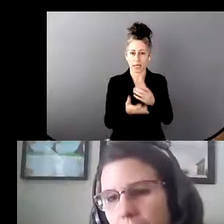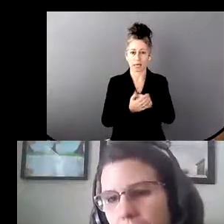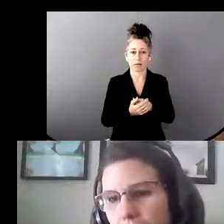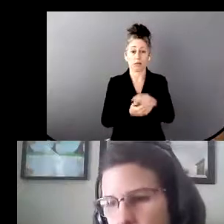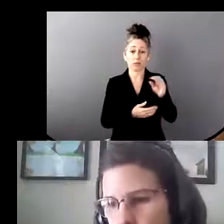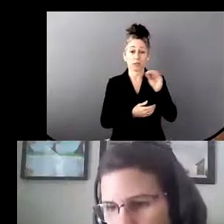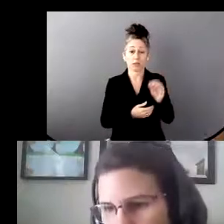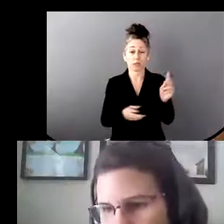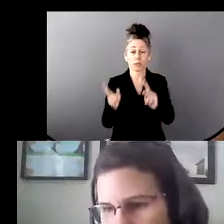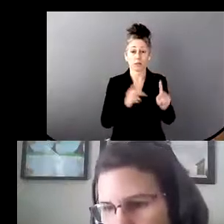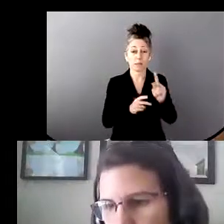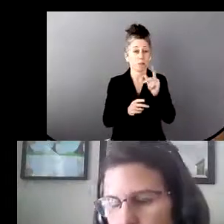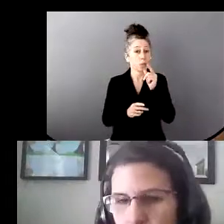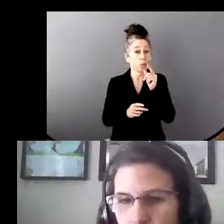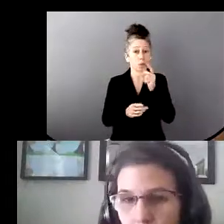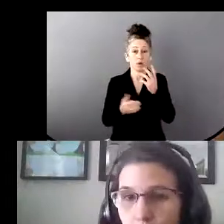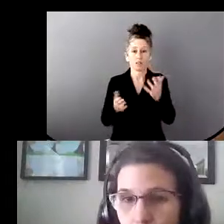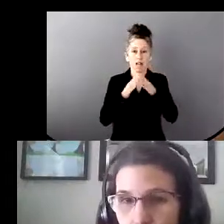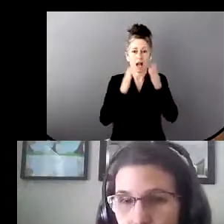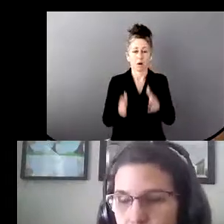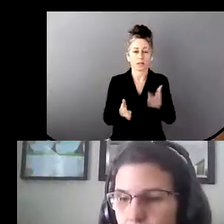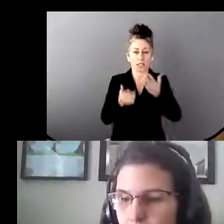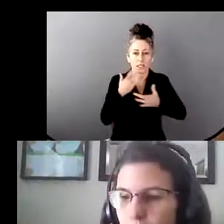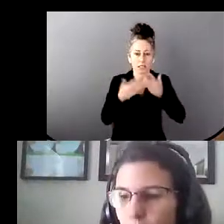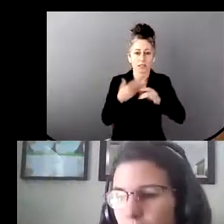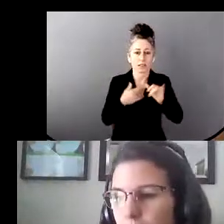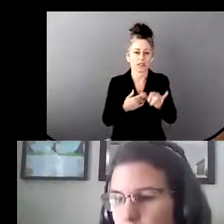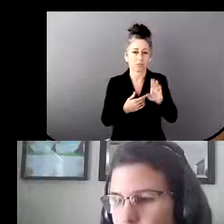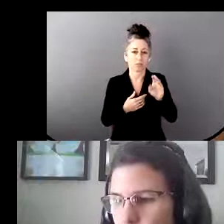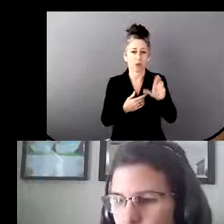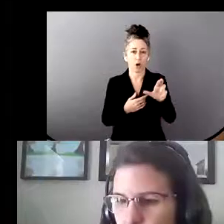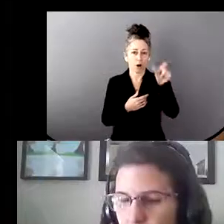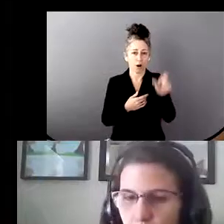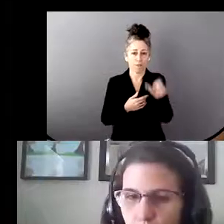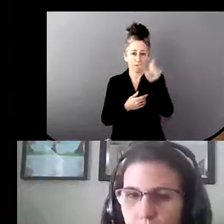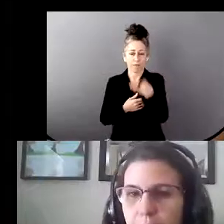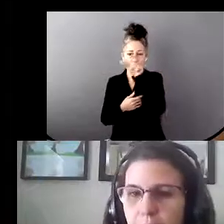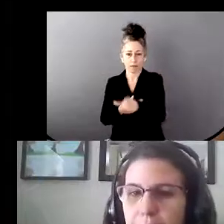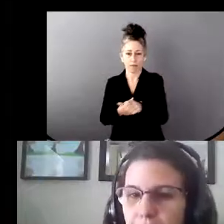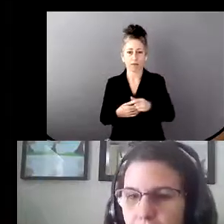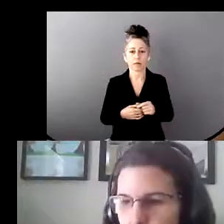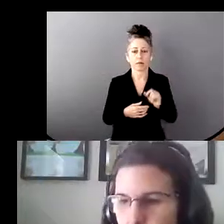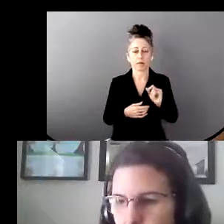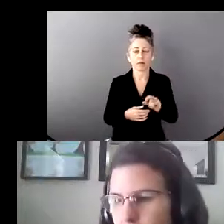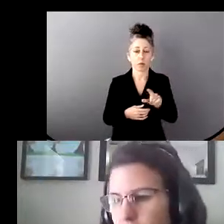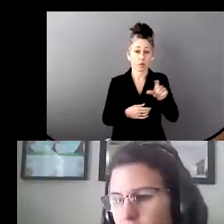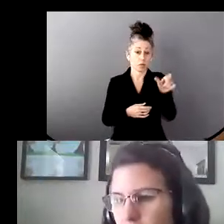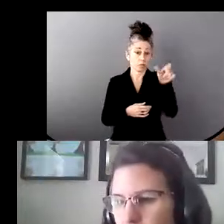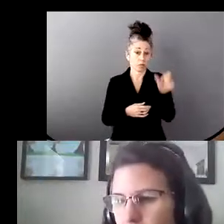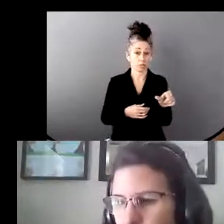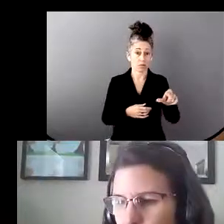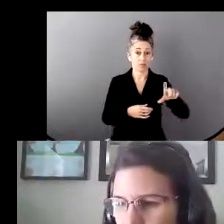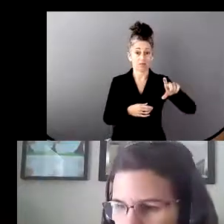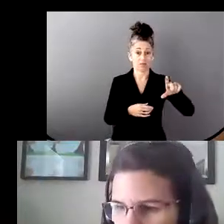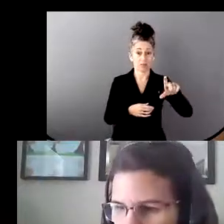who lack adequate housing. And it's a bar graph, and the bar on the left represents the group that is least likely to